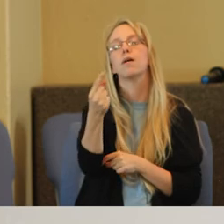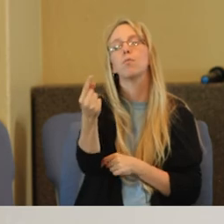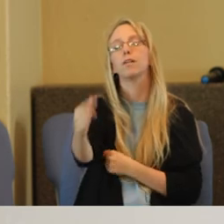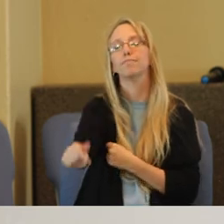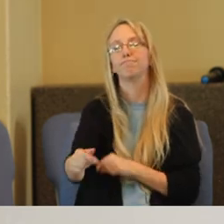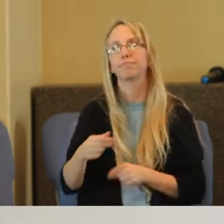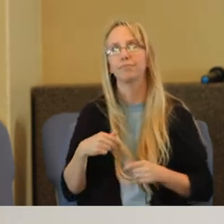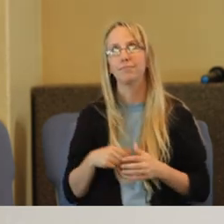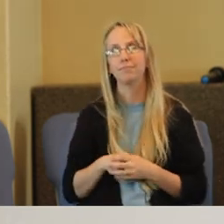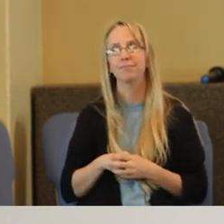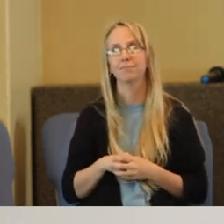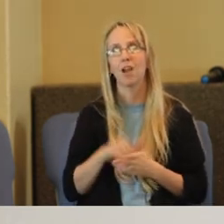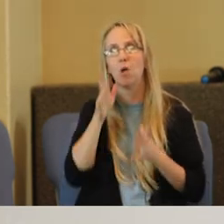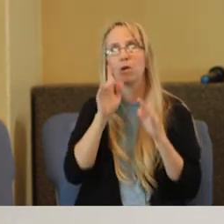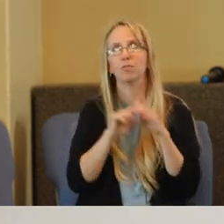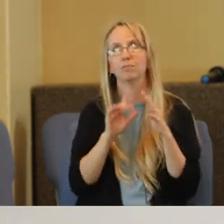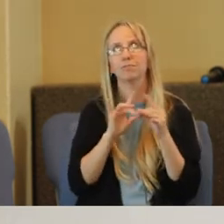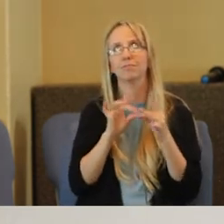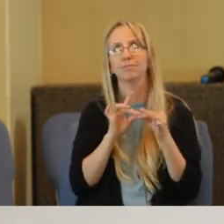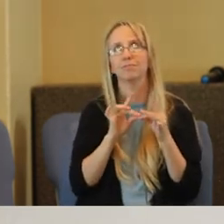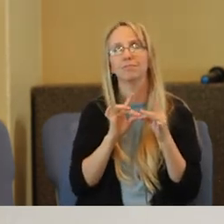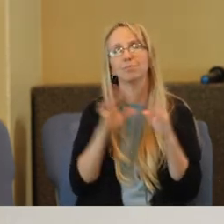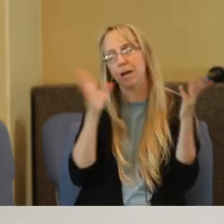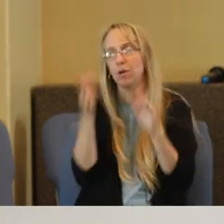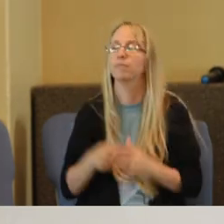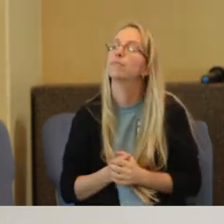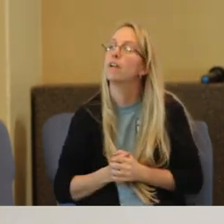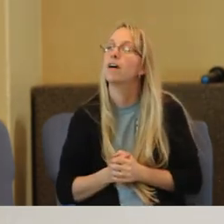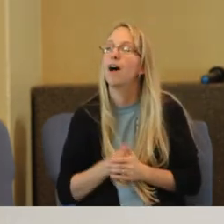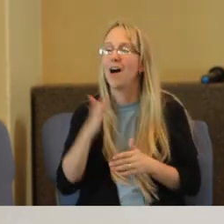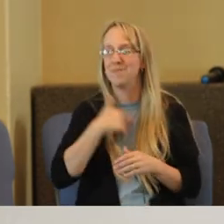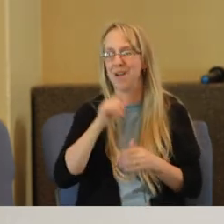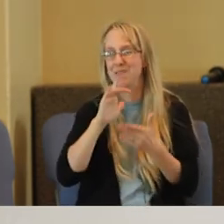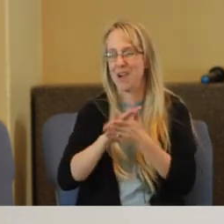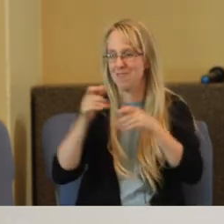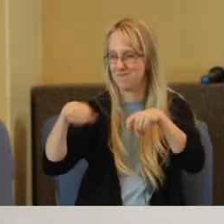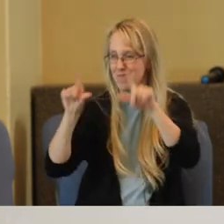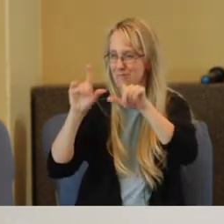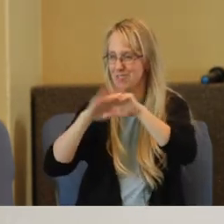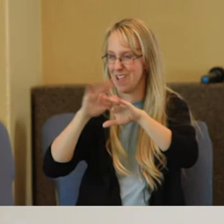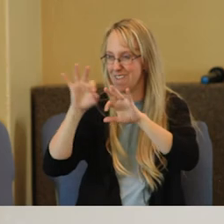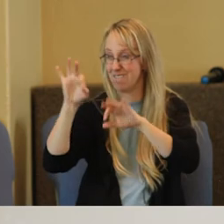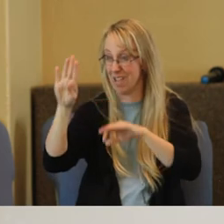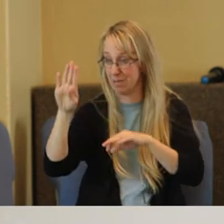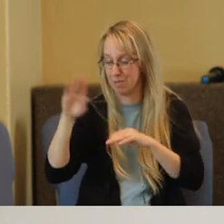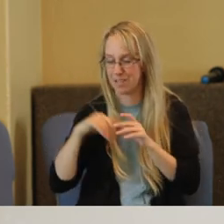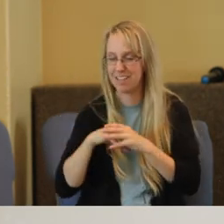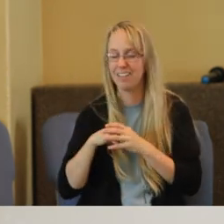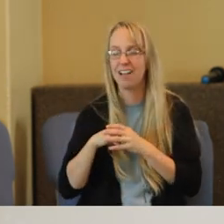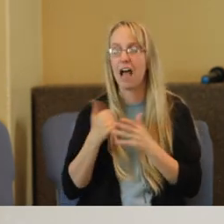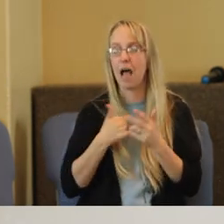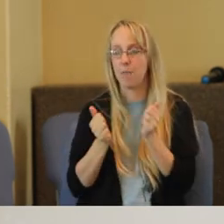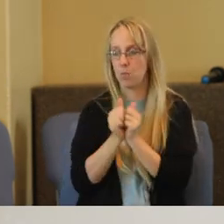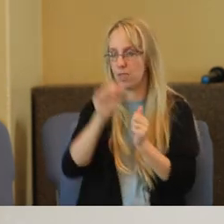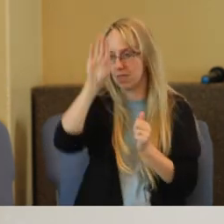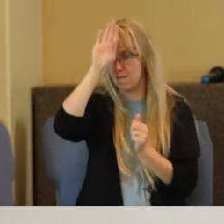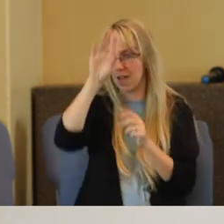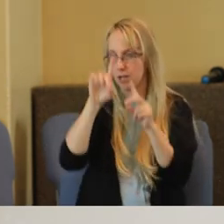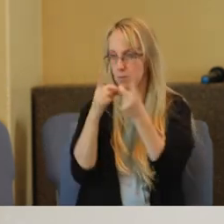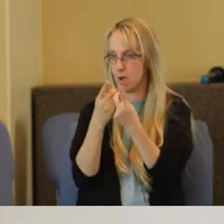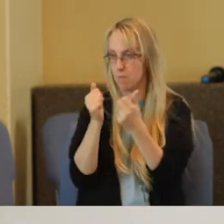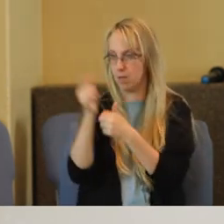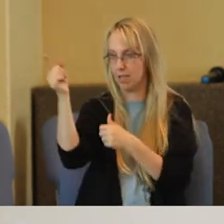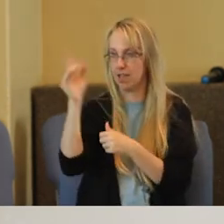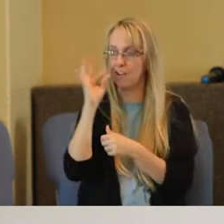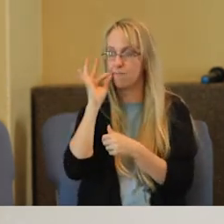this up, but I'm going to because somebody else already brought it up to me. My wife posted this on Facebook. You know, I'm with the fire department in Fruta, and